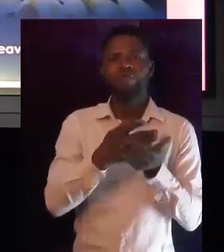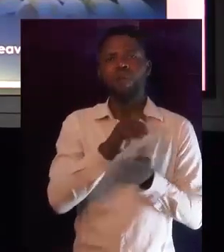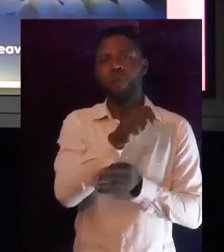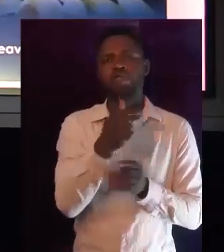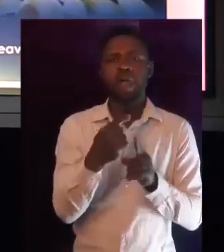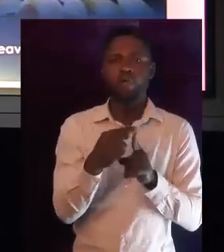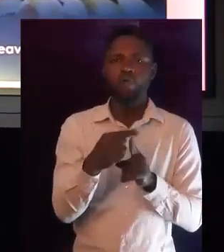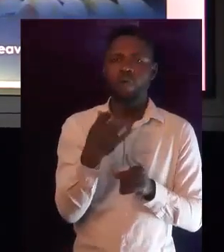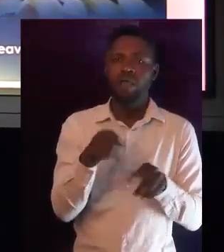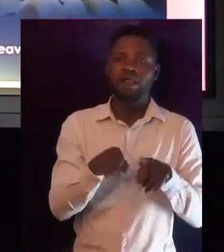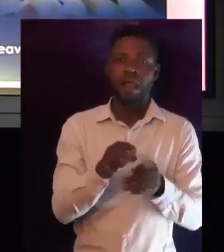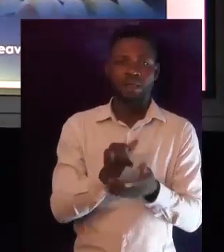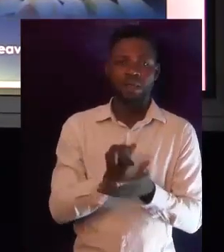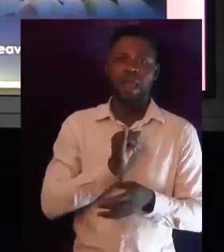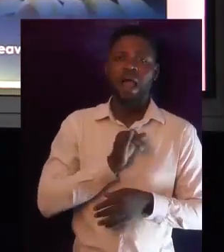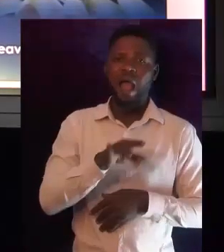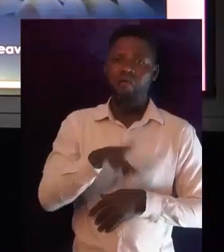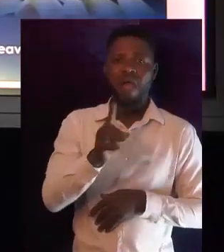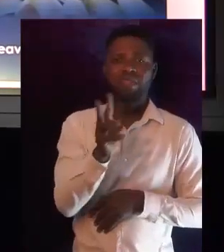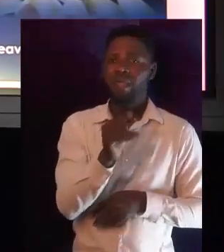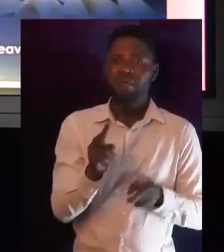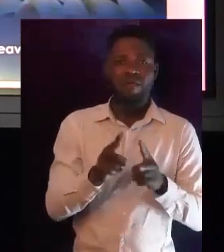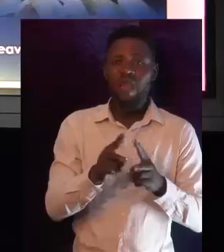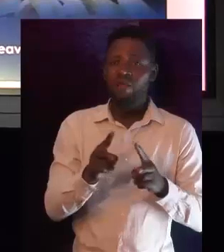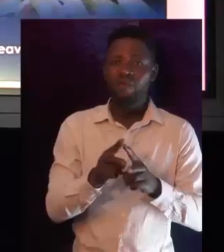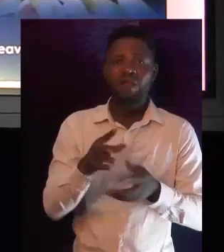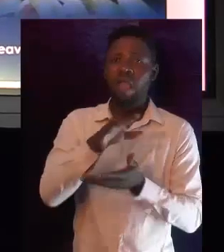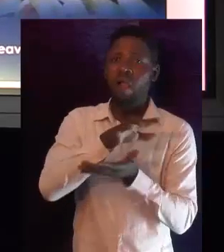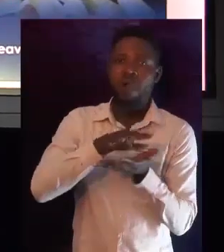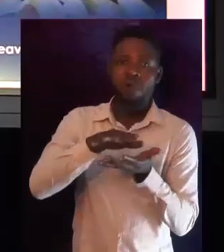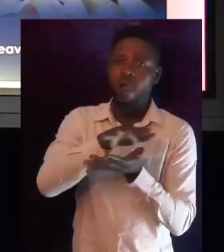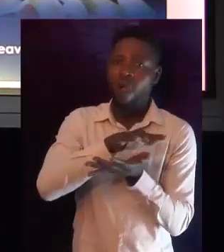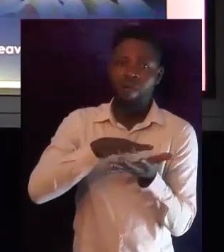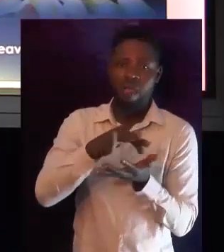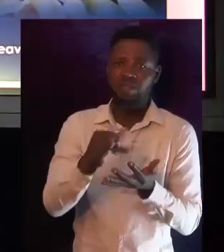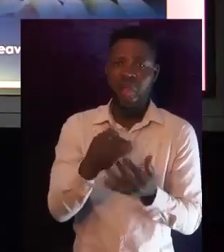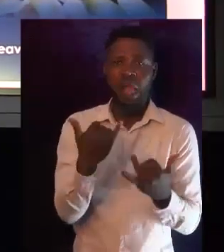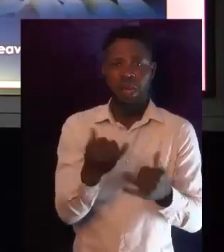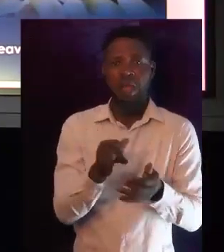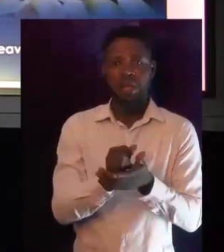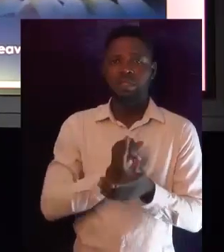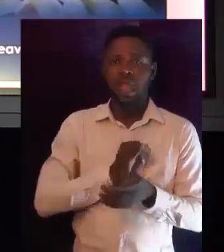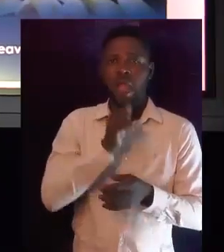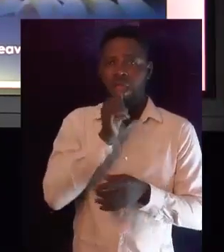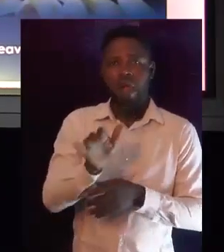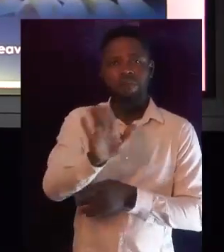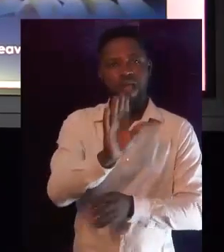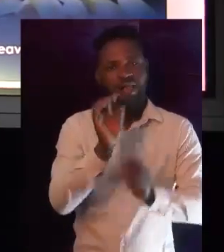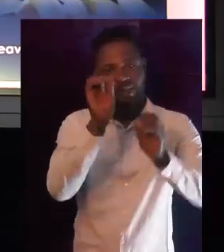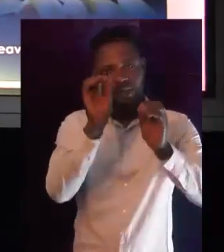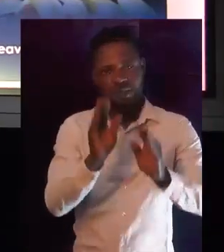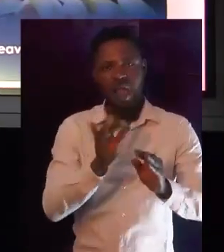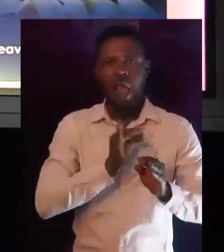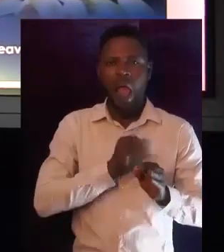and some other words like that, I found them very, very confusing. Now that I am your